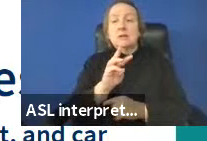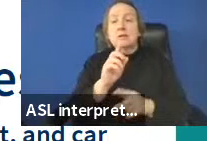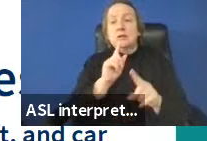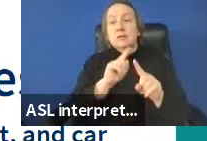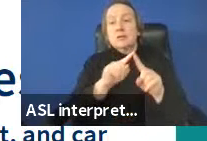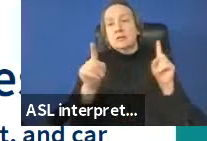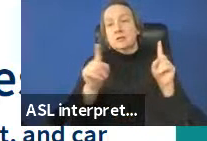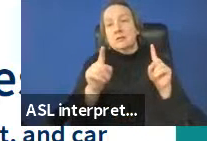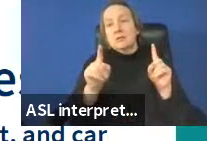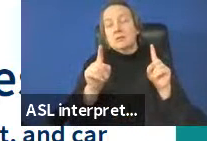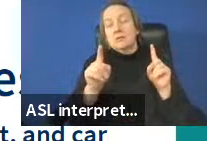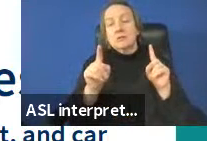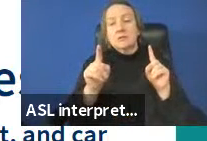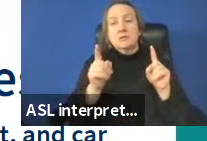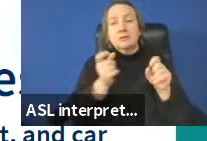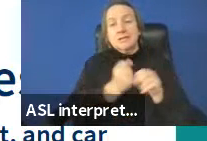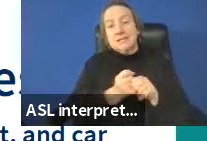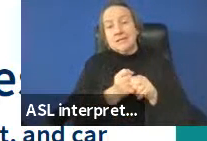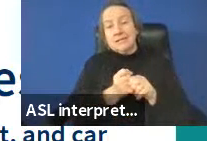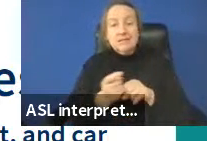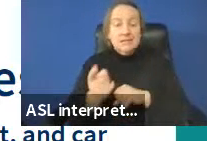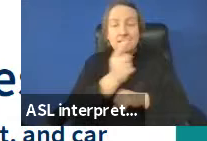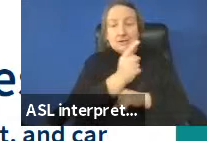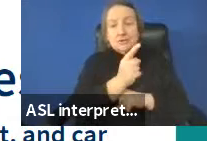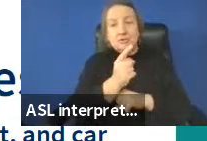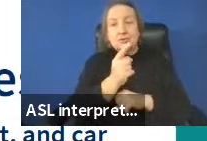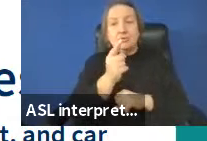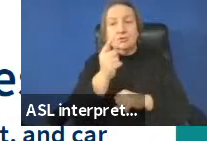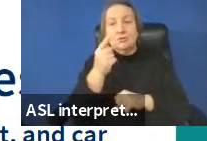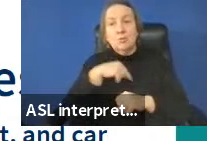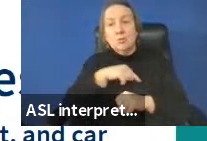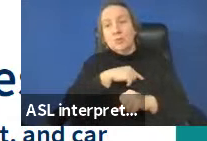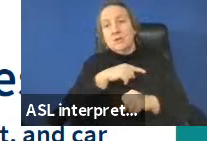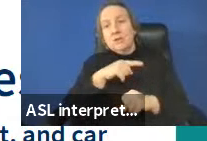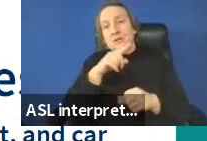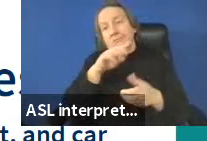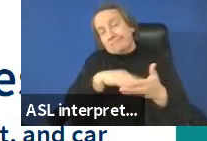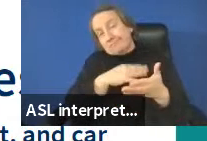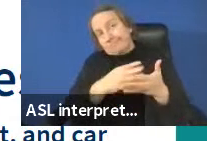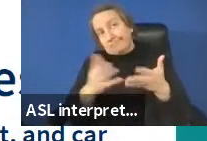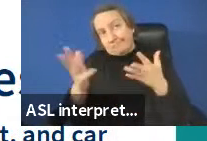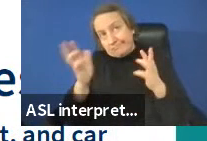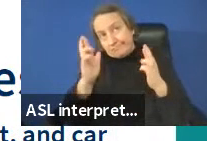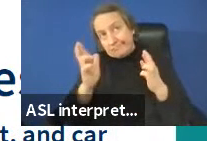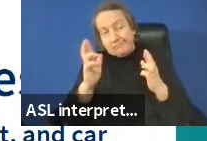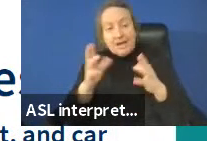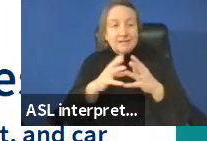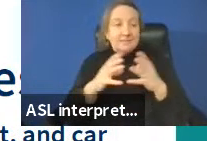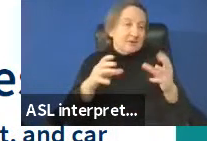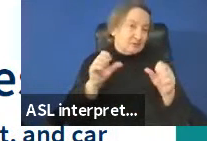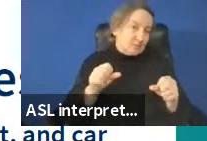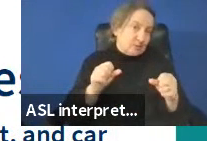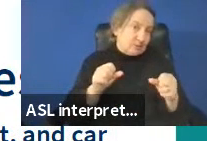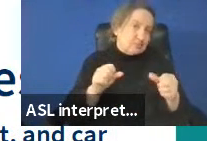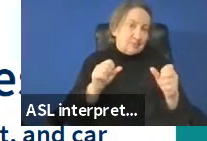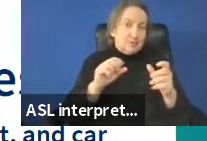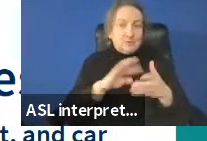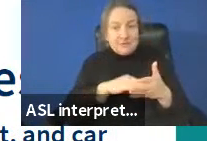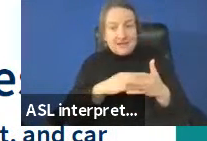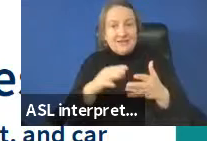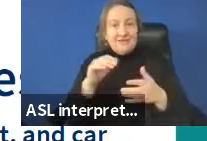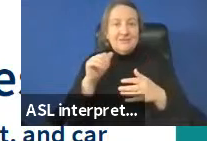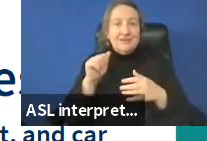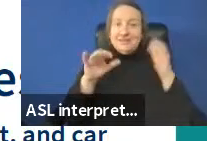But next year we're scheduled, as much as you can schedule the Corps of